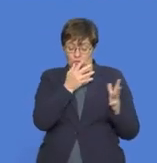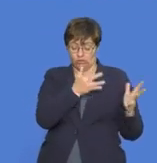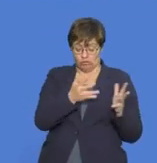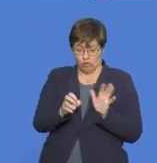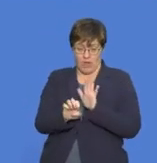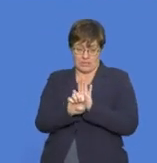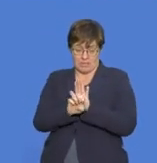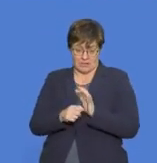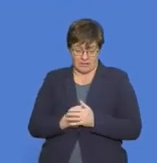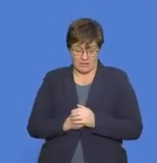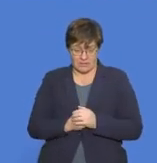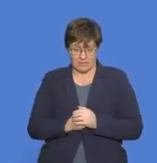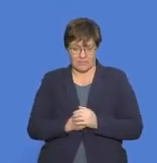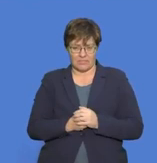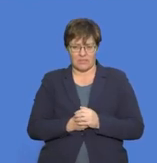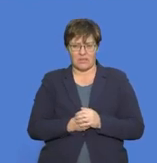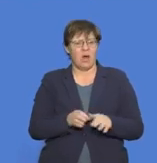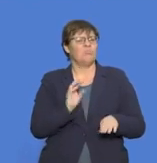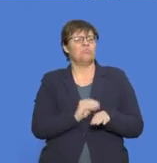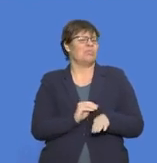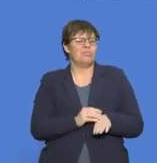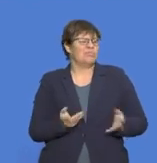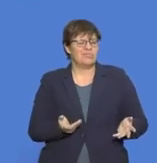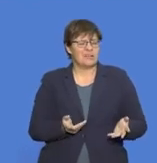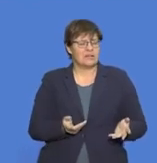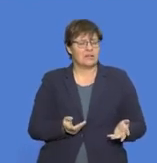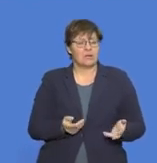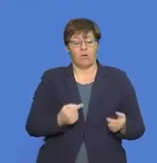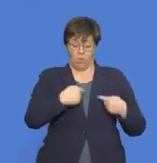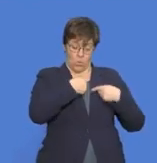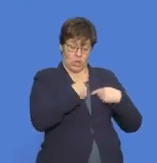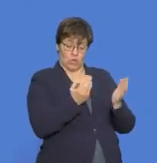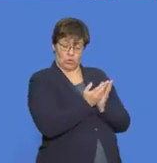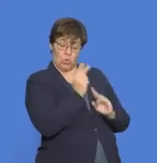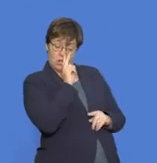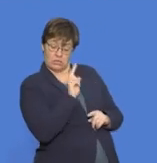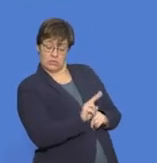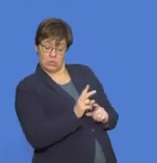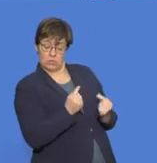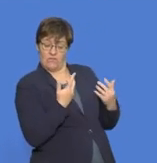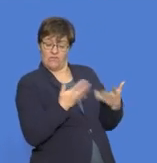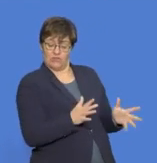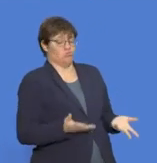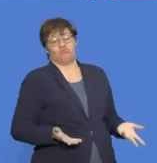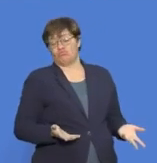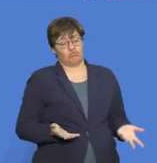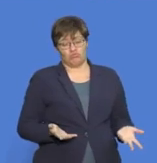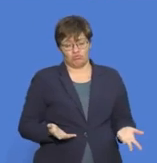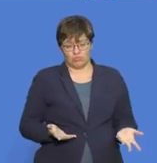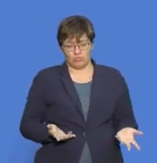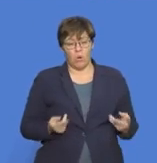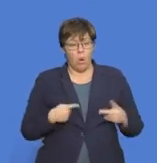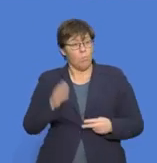an example. And the problem is this is not necessarily an experiment that you have seen. It's not necessarily